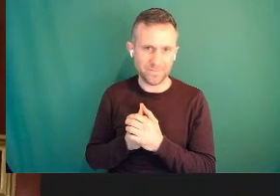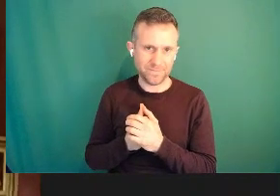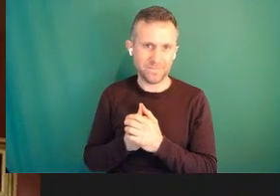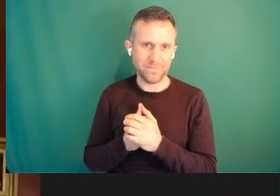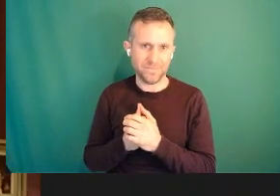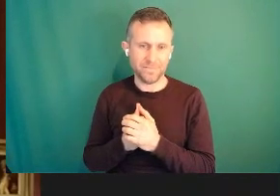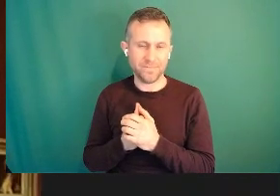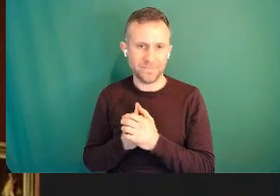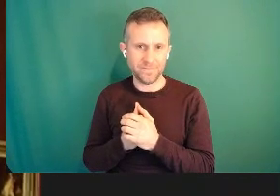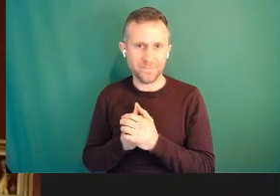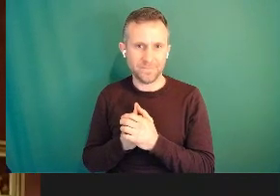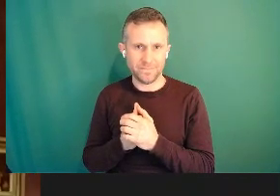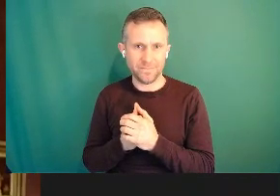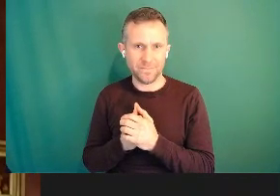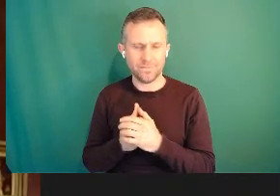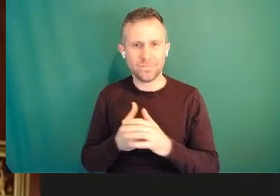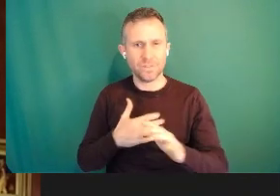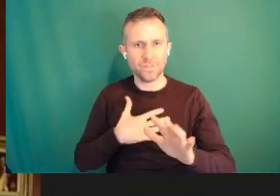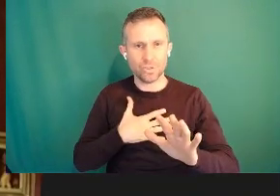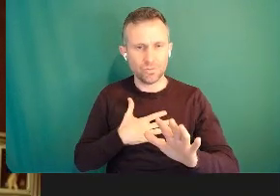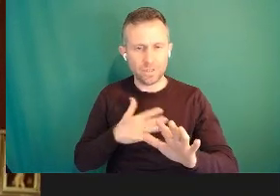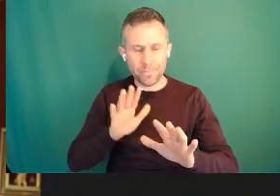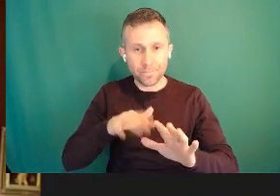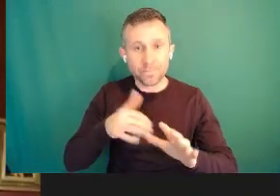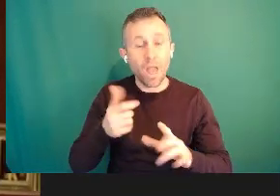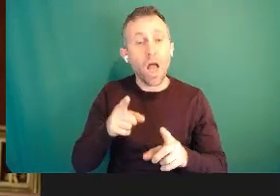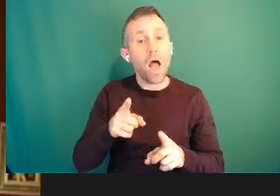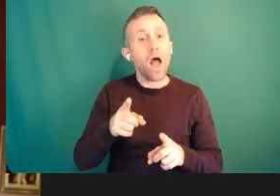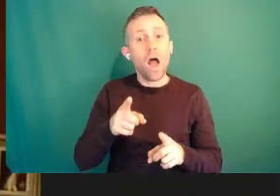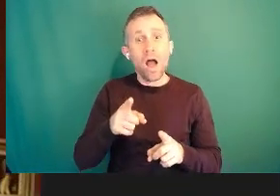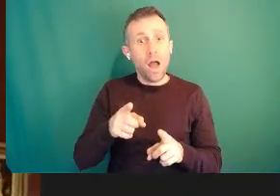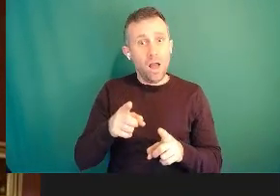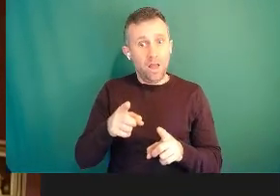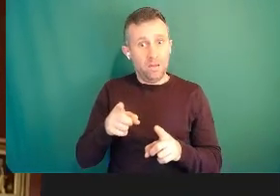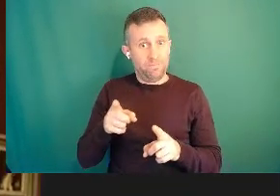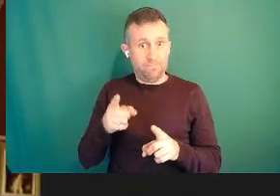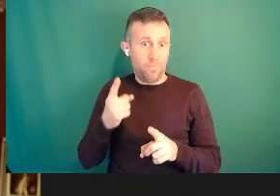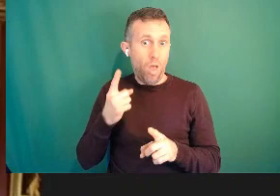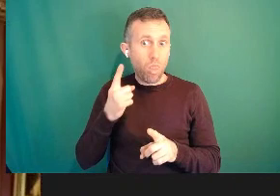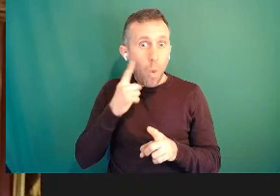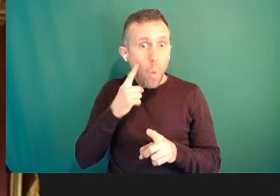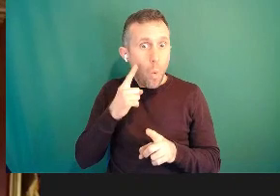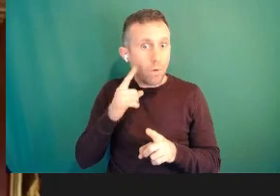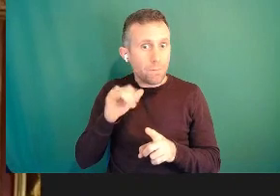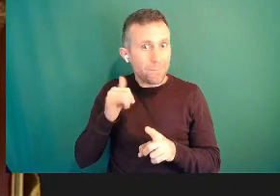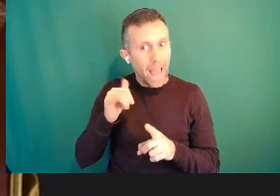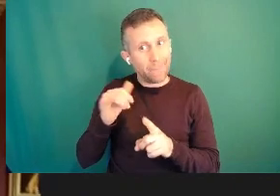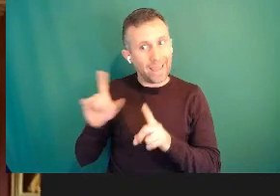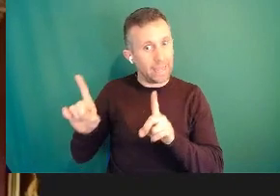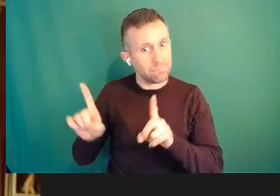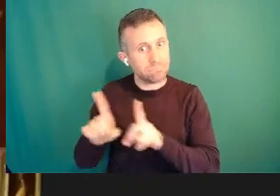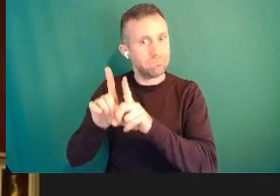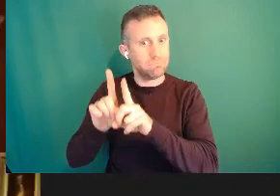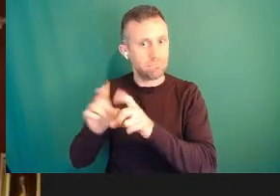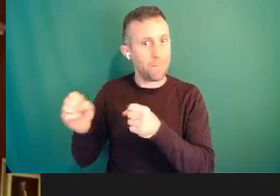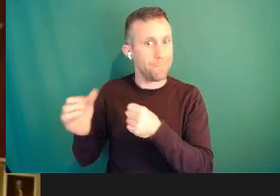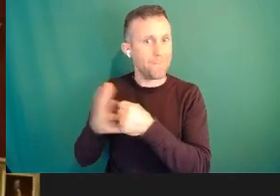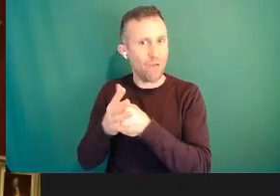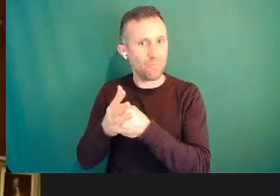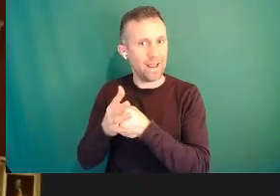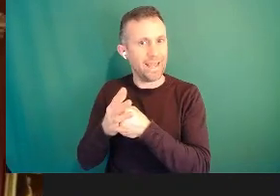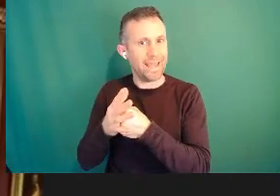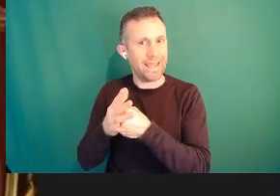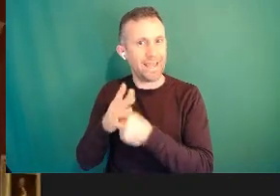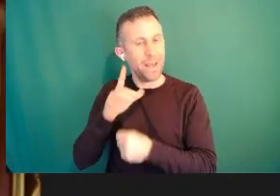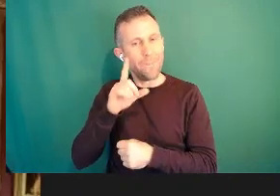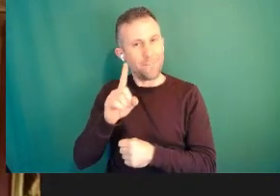He was actually kind of pegged to marry her at one point, but he fell in love with her lady's maid,